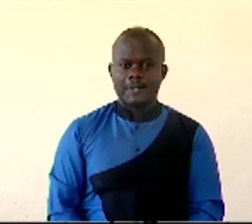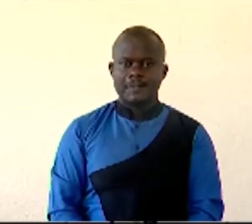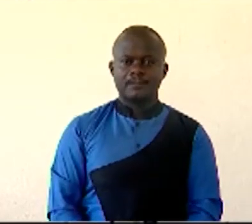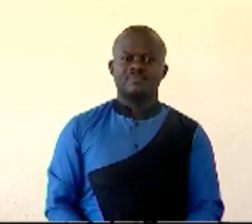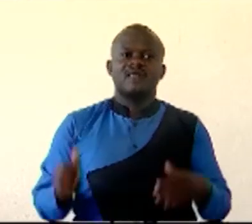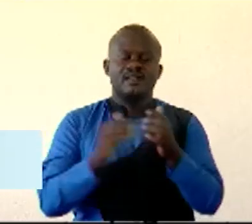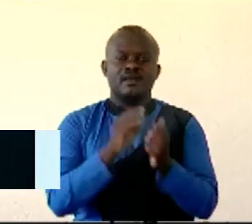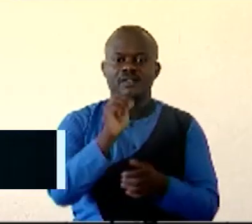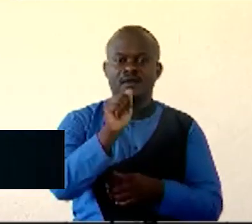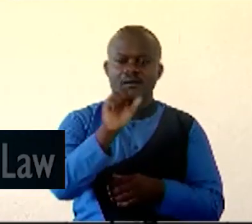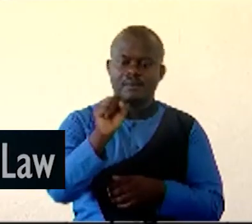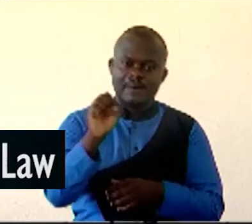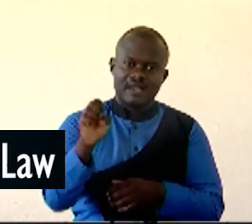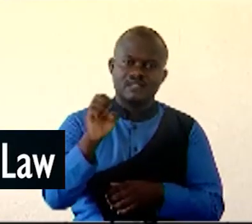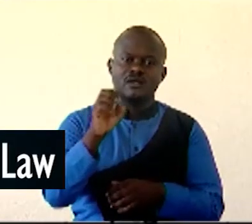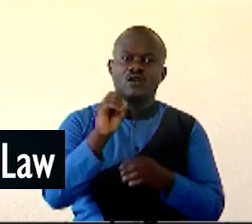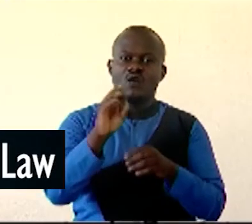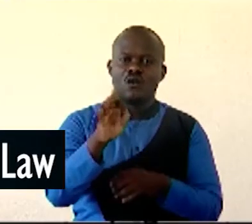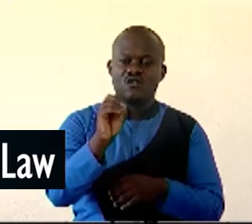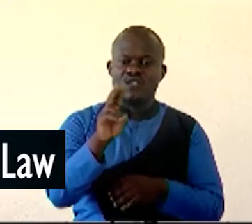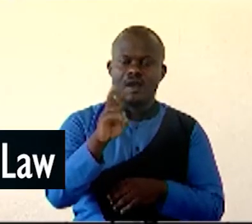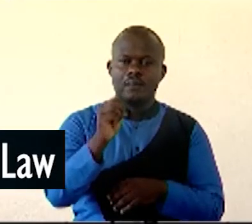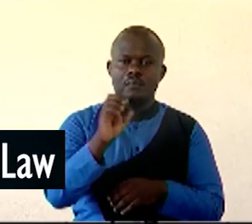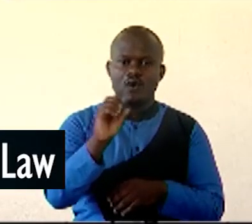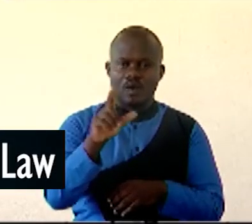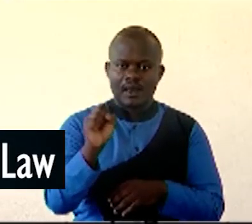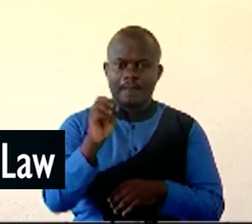And the mass over molar mass,